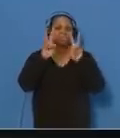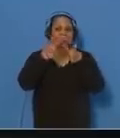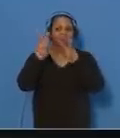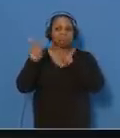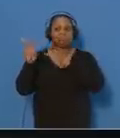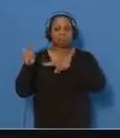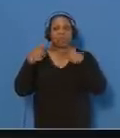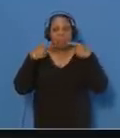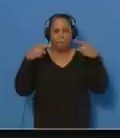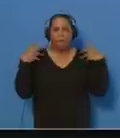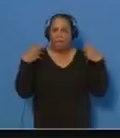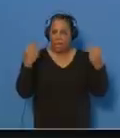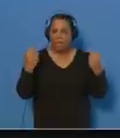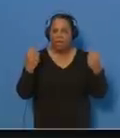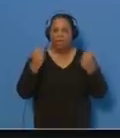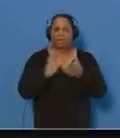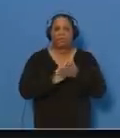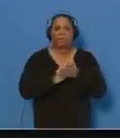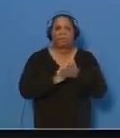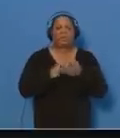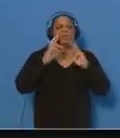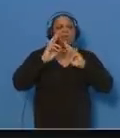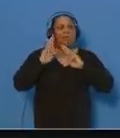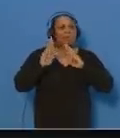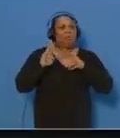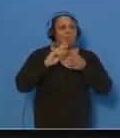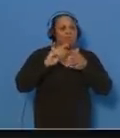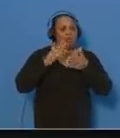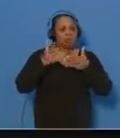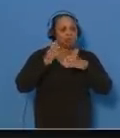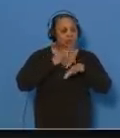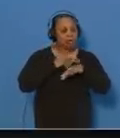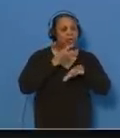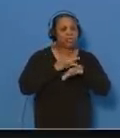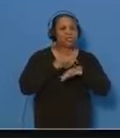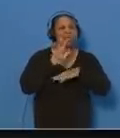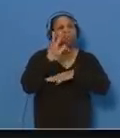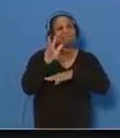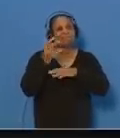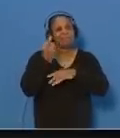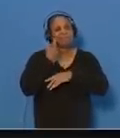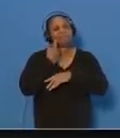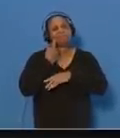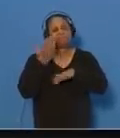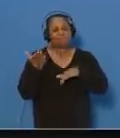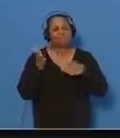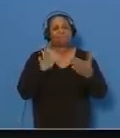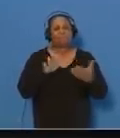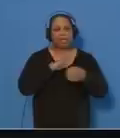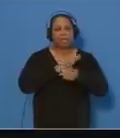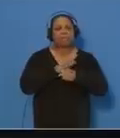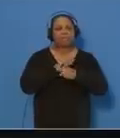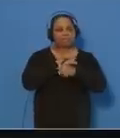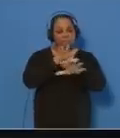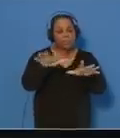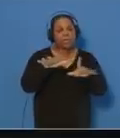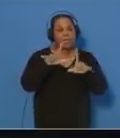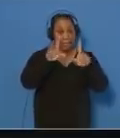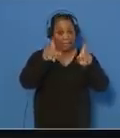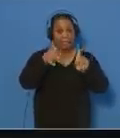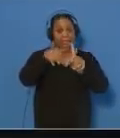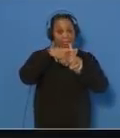monitoring. And as I reported earlier, we have 3 persons who have passed away with COVID, who tested positive for